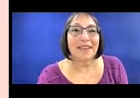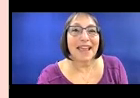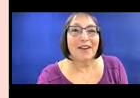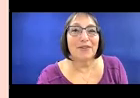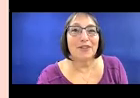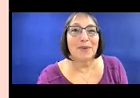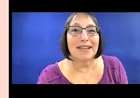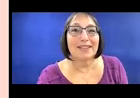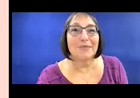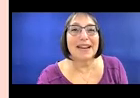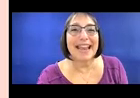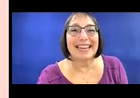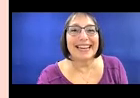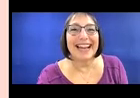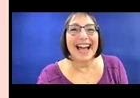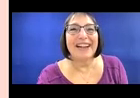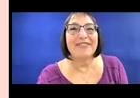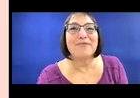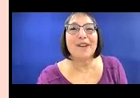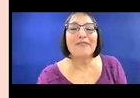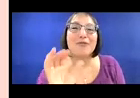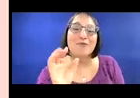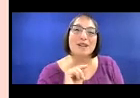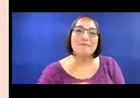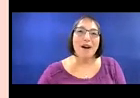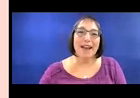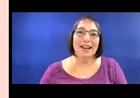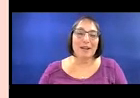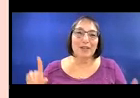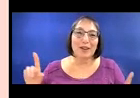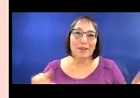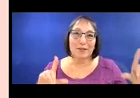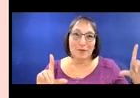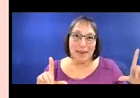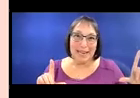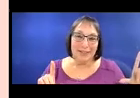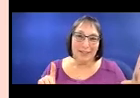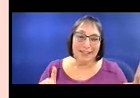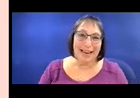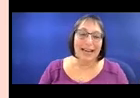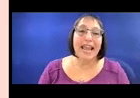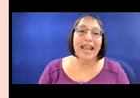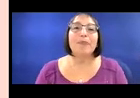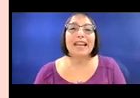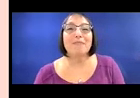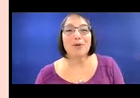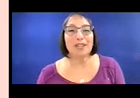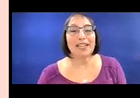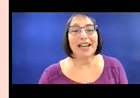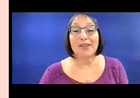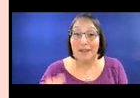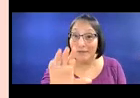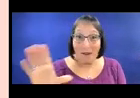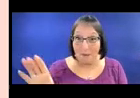So, here's the sweet, the sweet ending. If you, if you wouldn't mind, and I'm going to look at the screen in just a second, pick an emoji